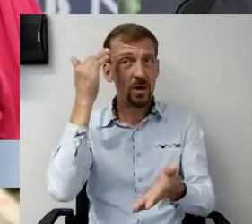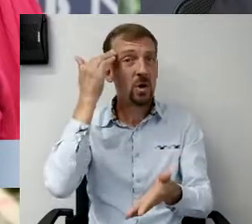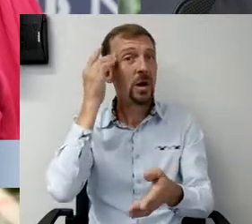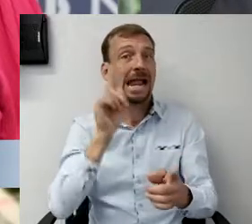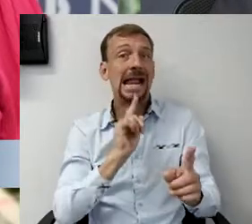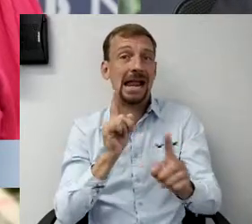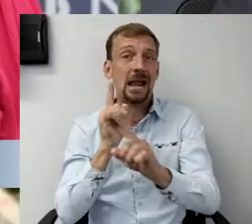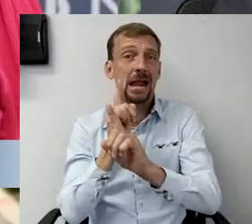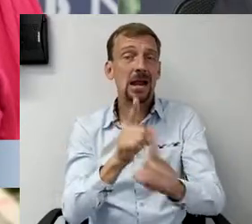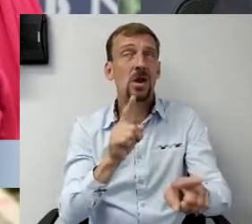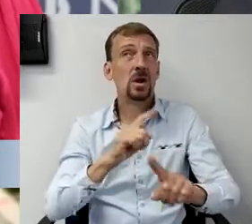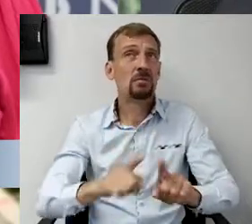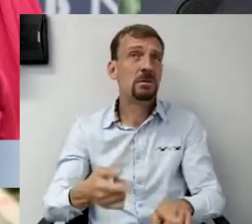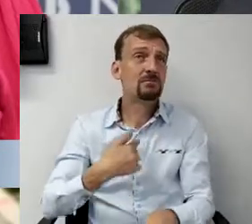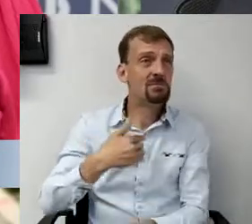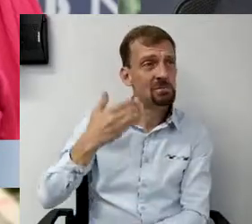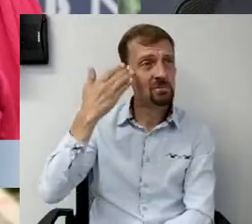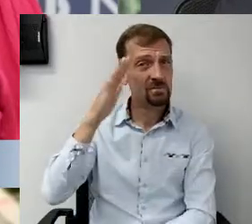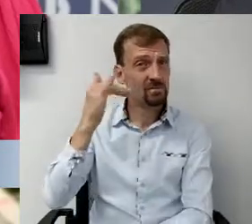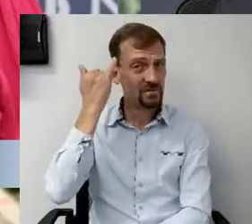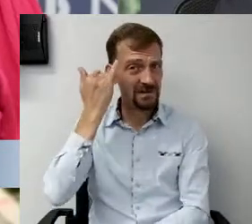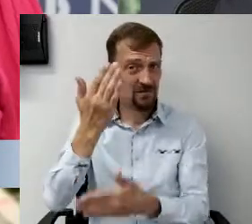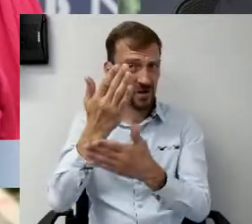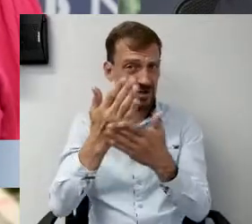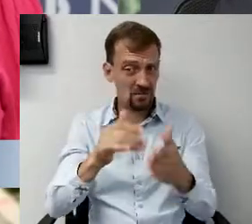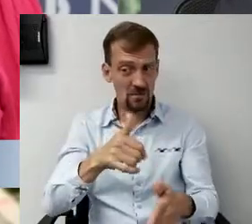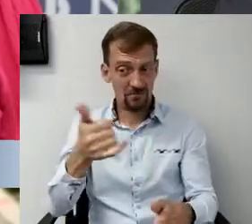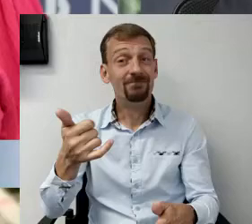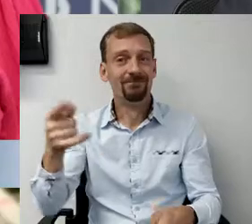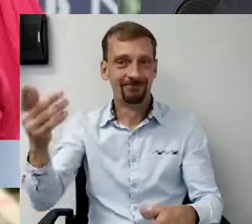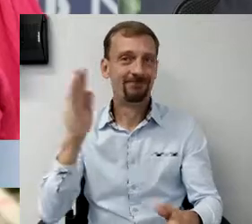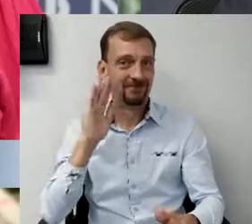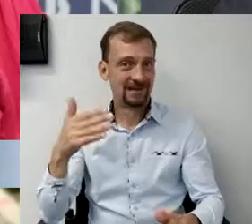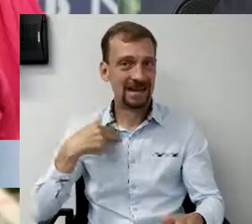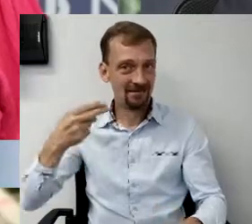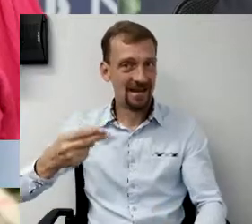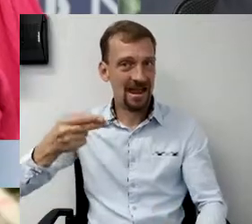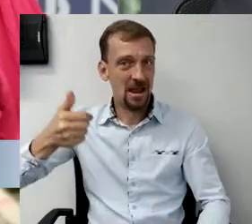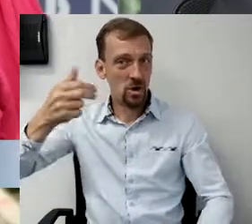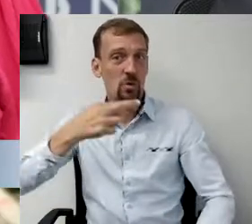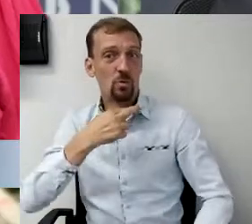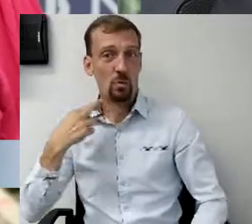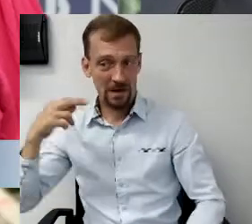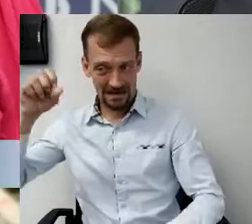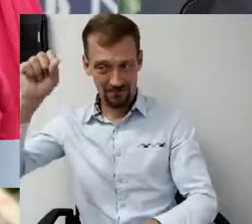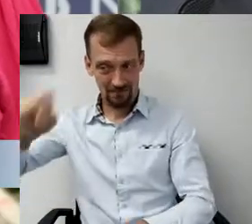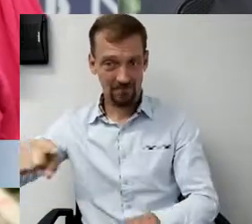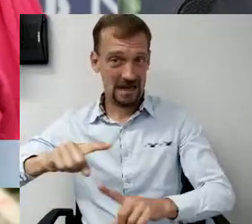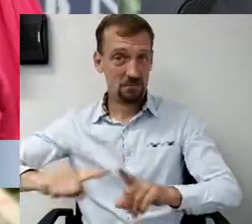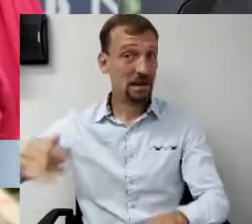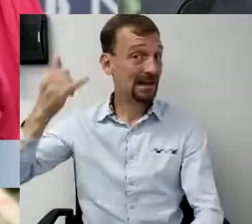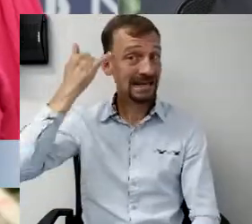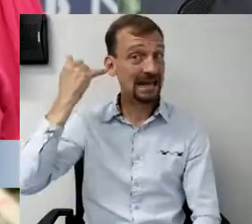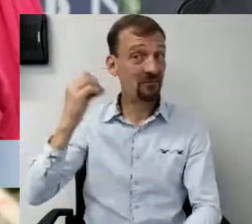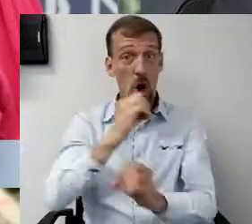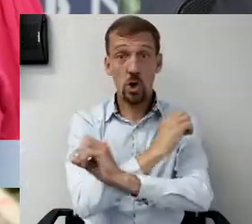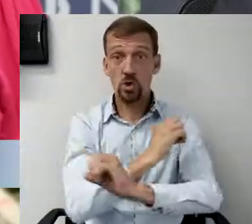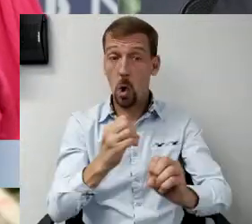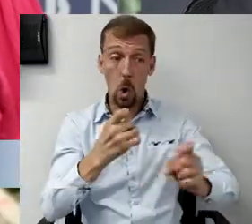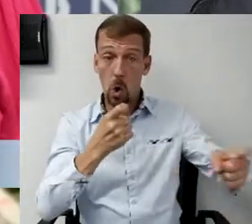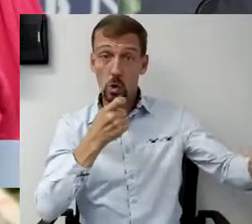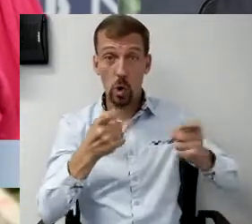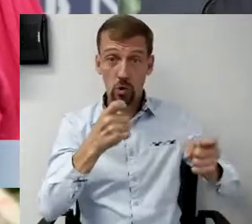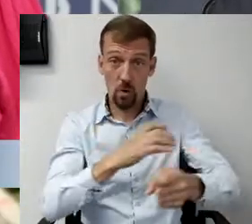they would have a higher risk than somebody that didn't have those underlying conditions. But clearly, if you have uncontrolled diabetes,